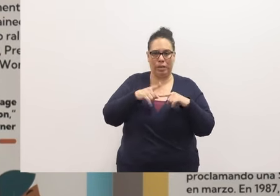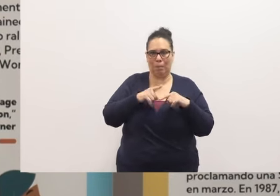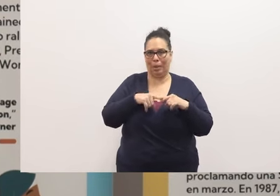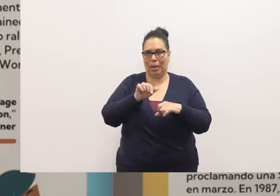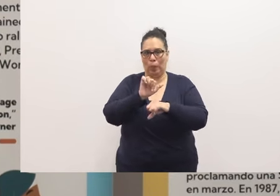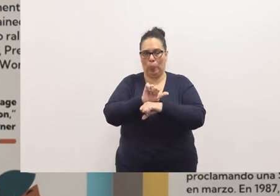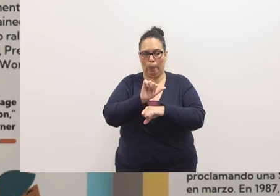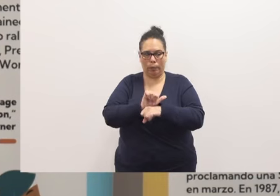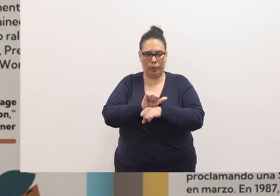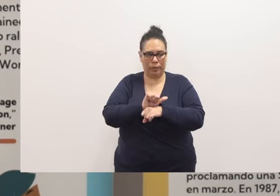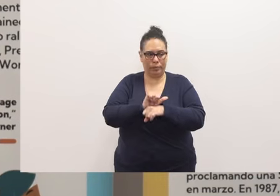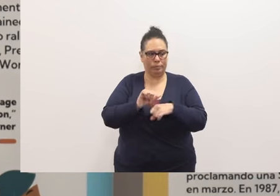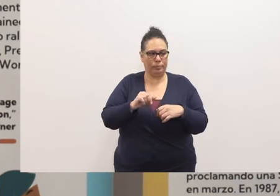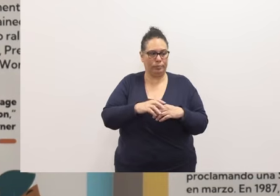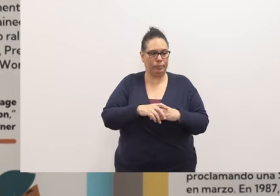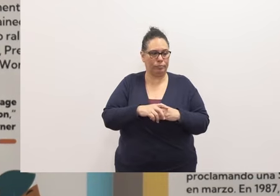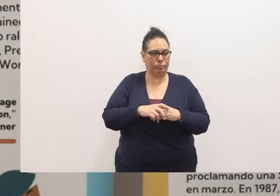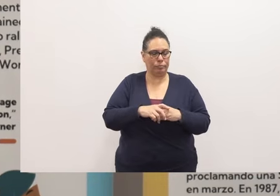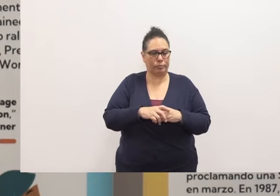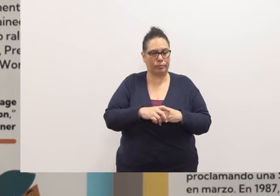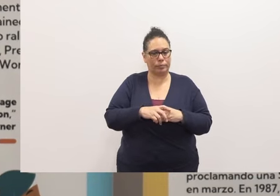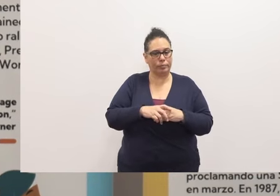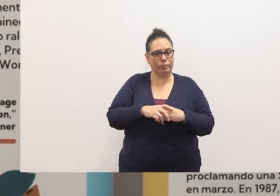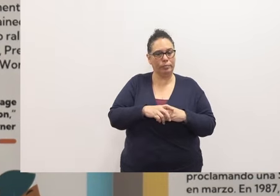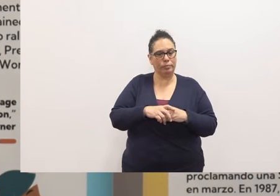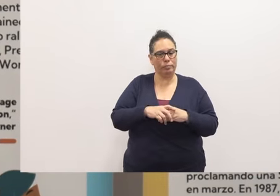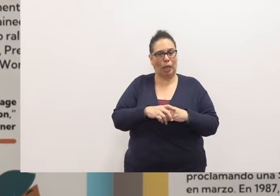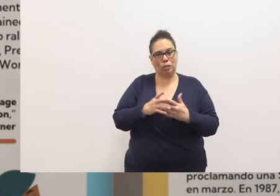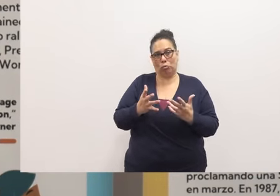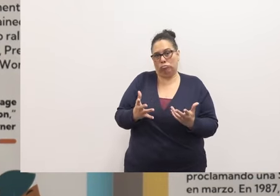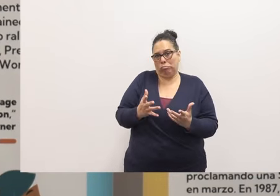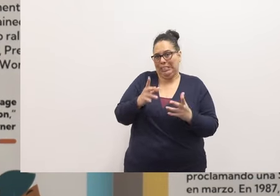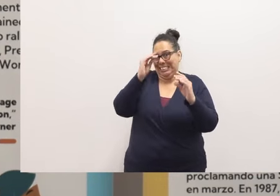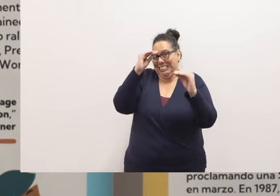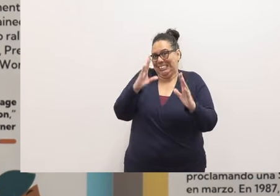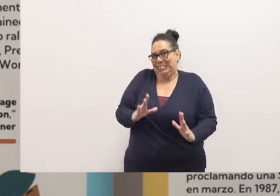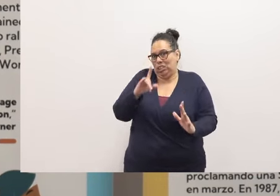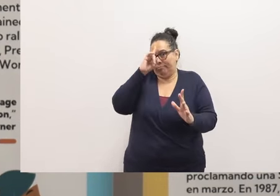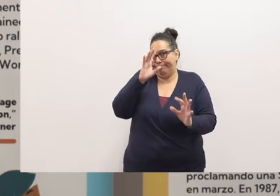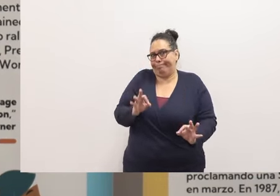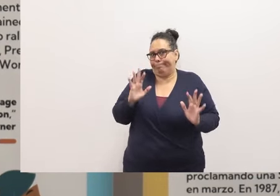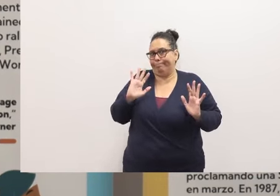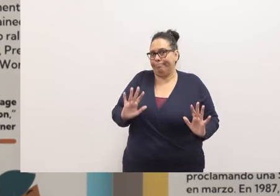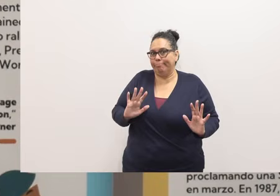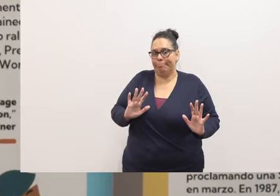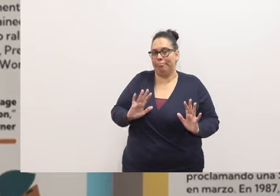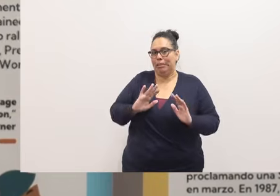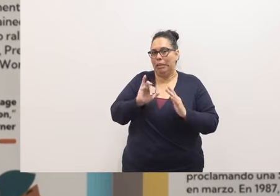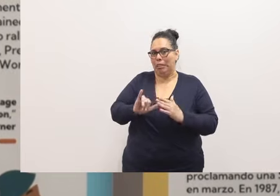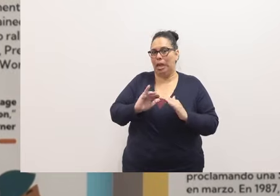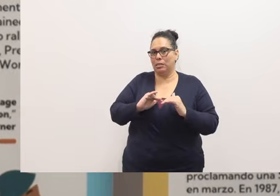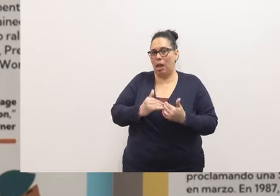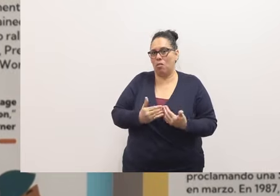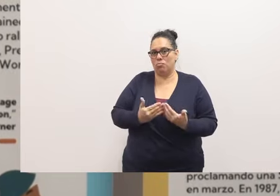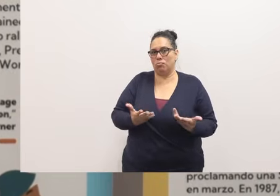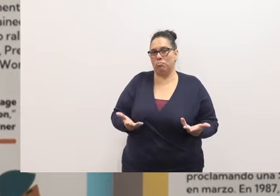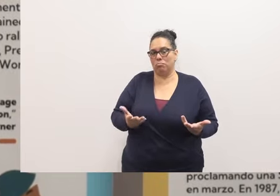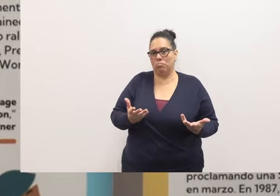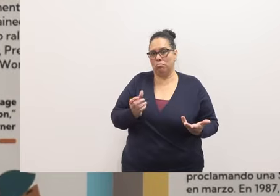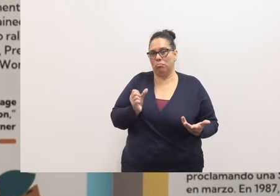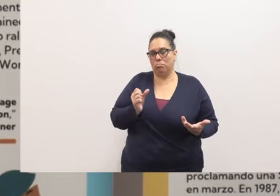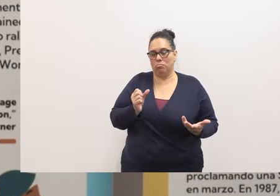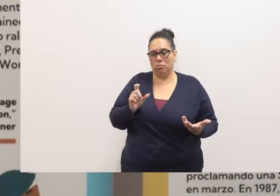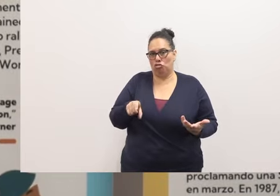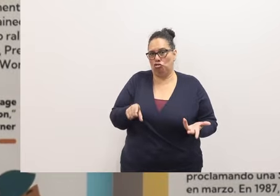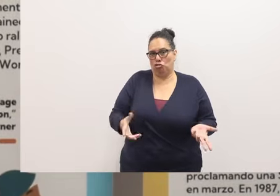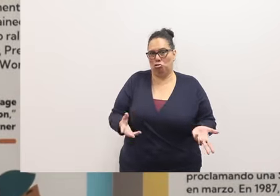work. And and I think it leaves the discretion with the teacher, which is the way it should be. So I'm not